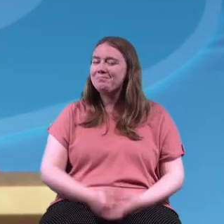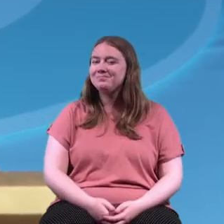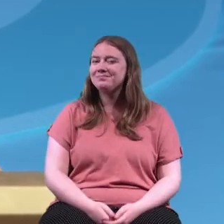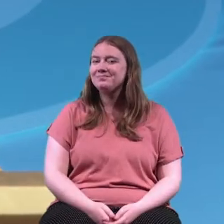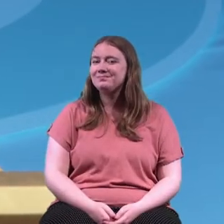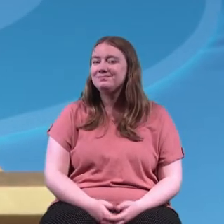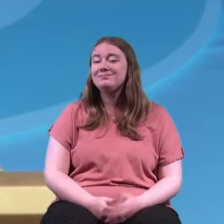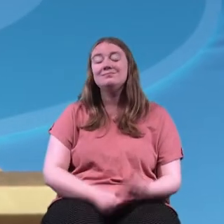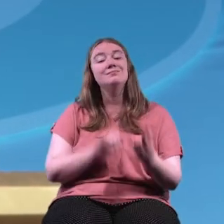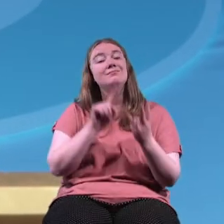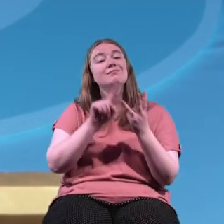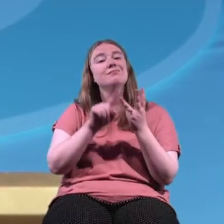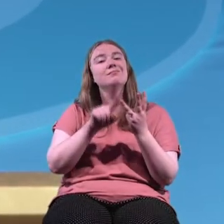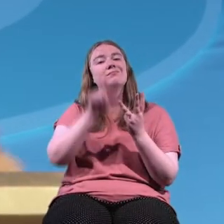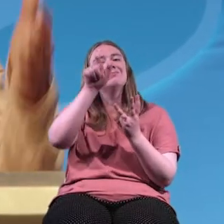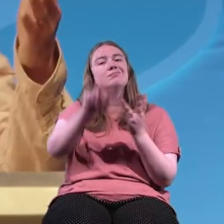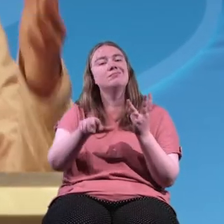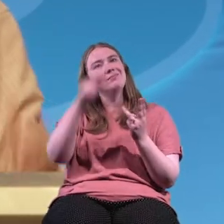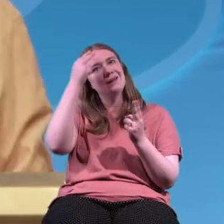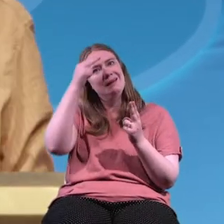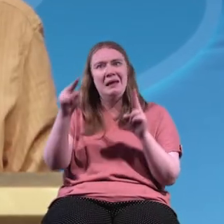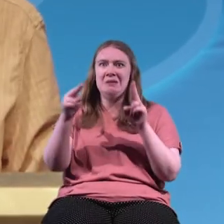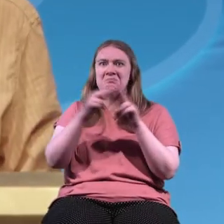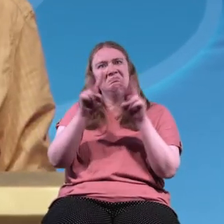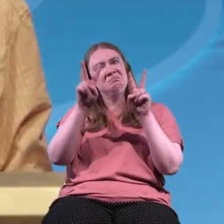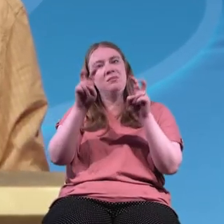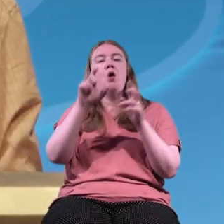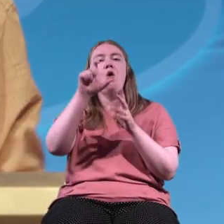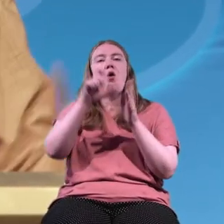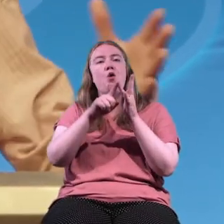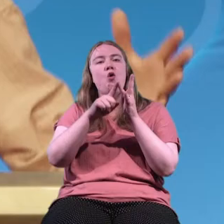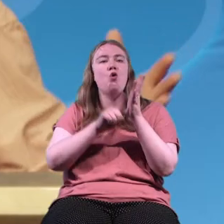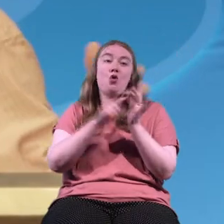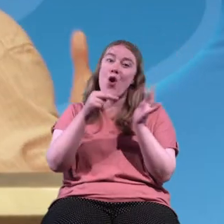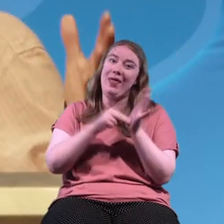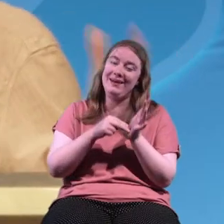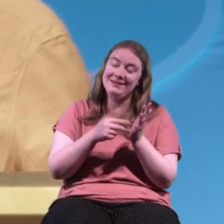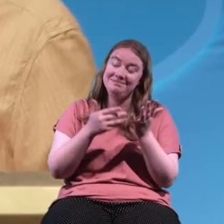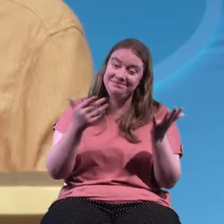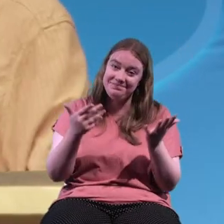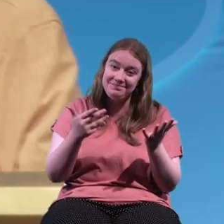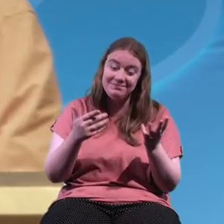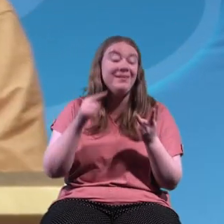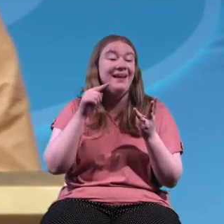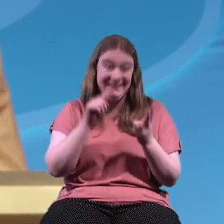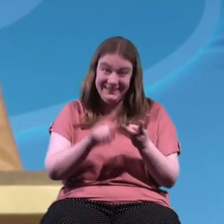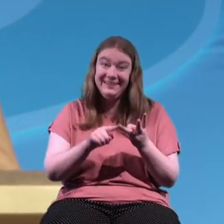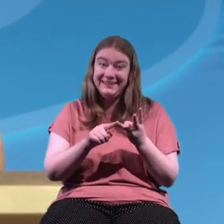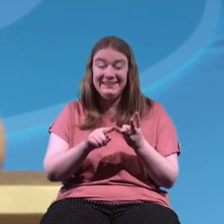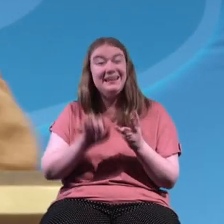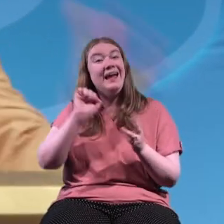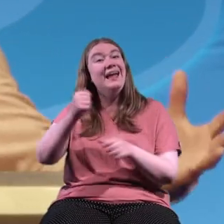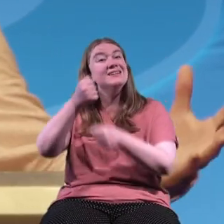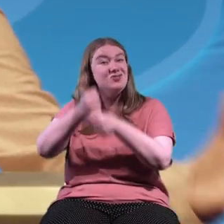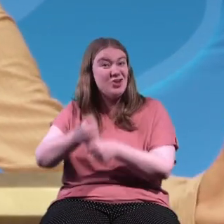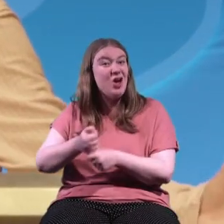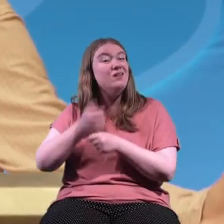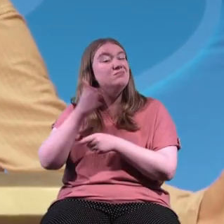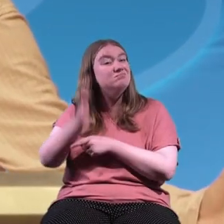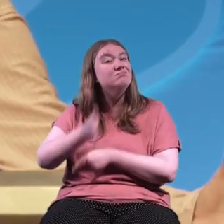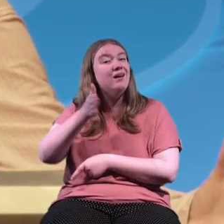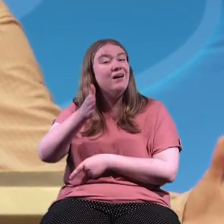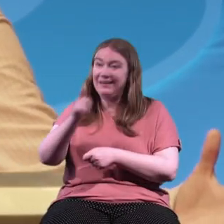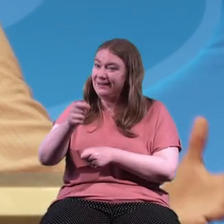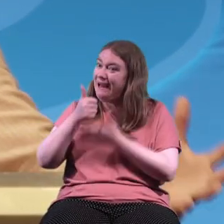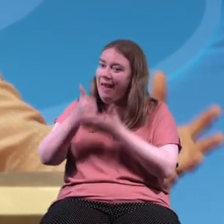And then finally, there's Colin. Hello, Colin. Colin helps run the youth group in his church, and he loves doing